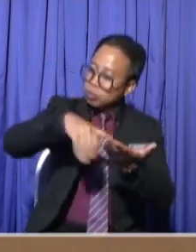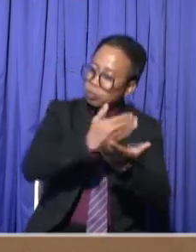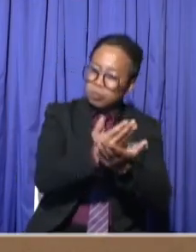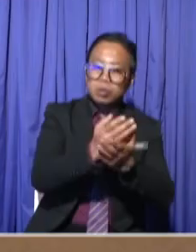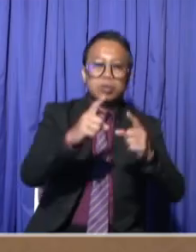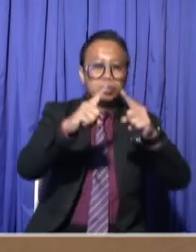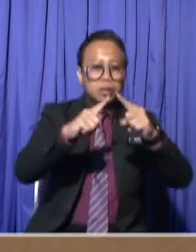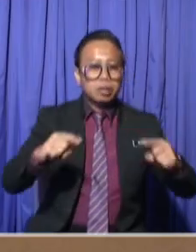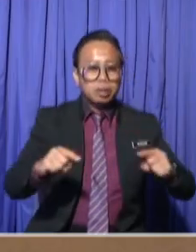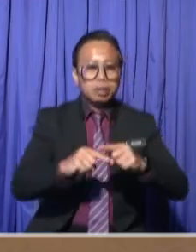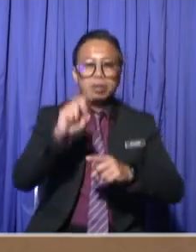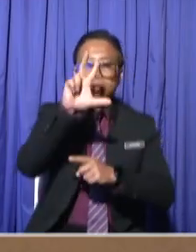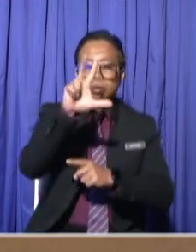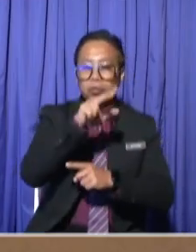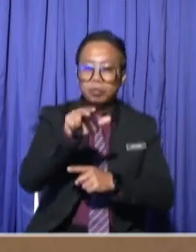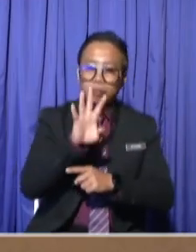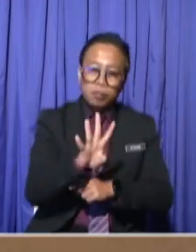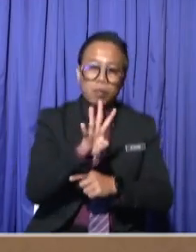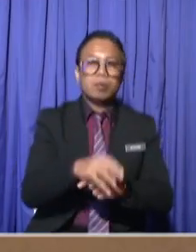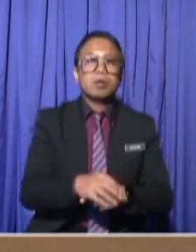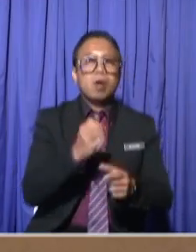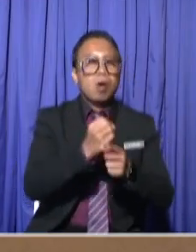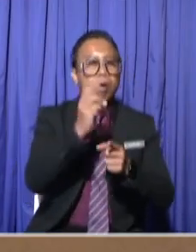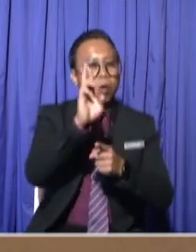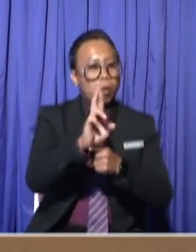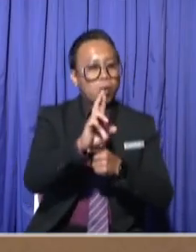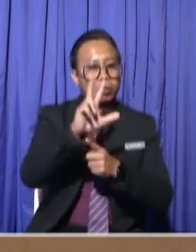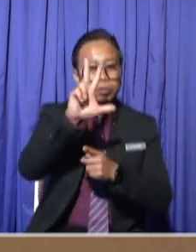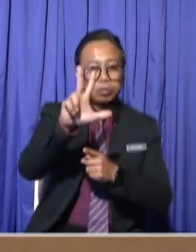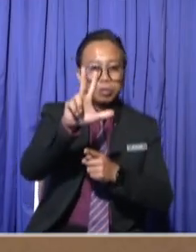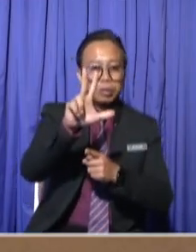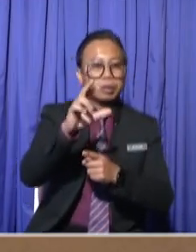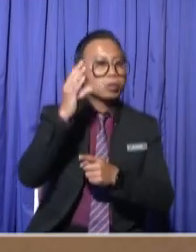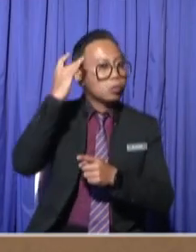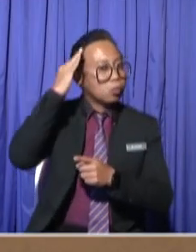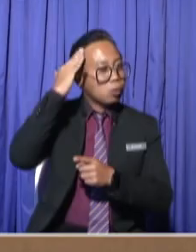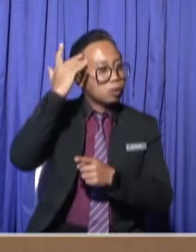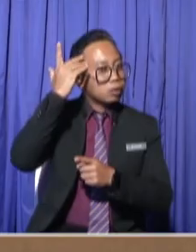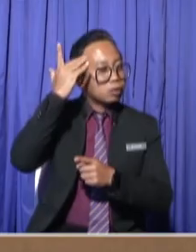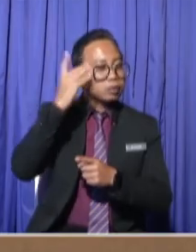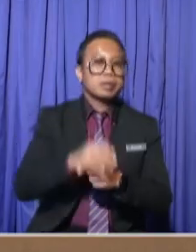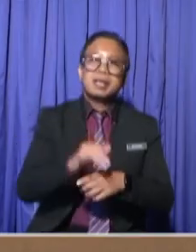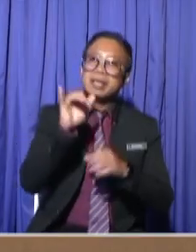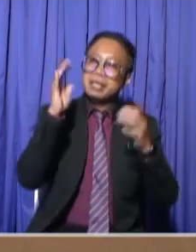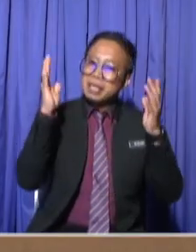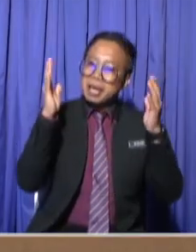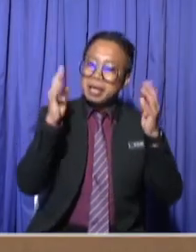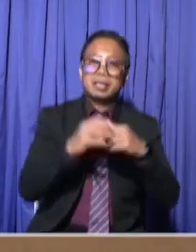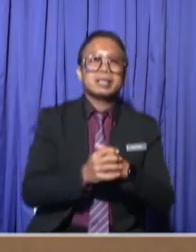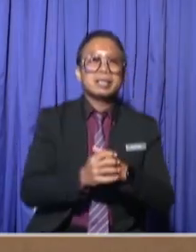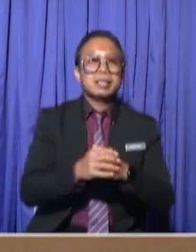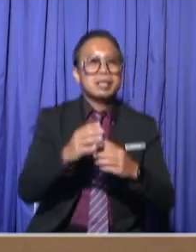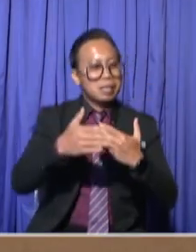is 3/4 or 3/4. Yay!